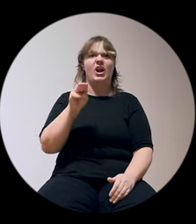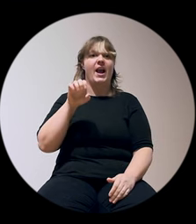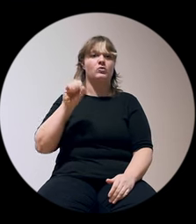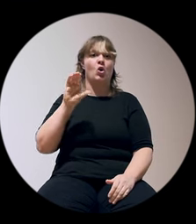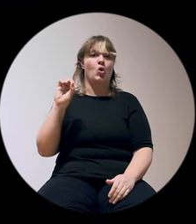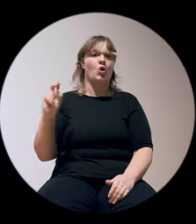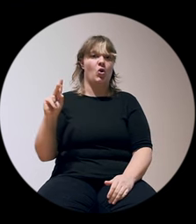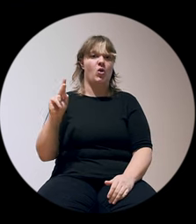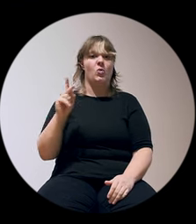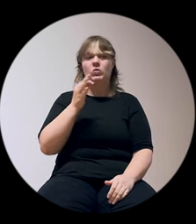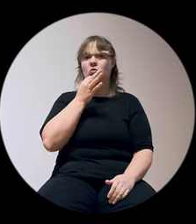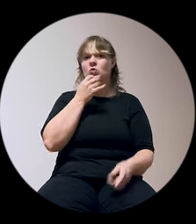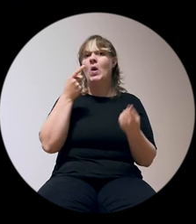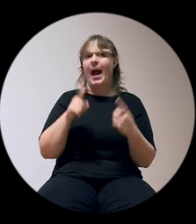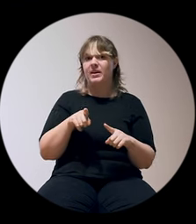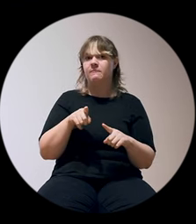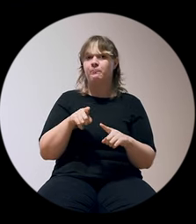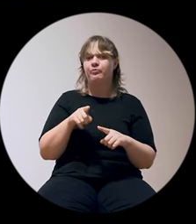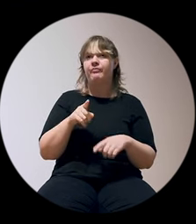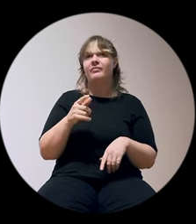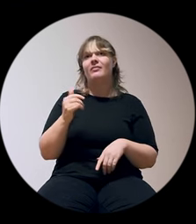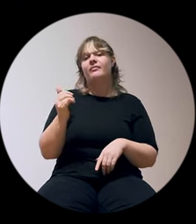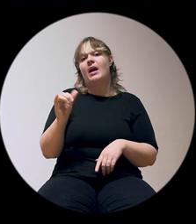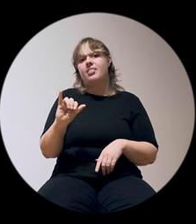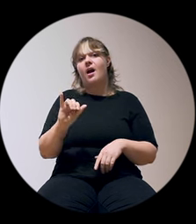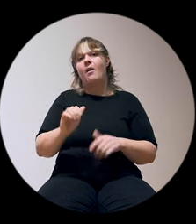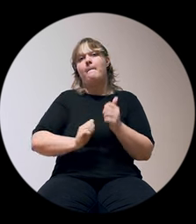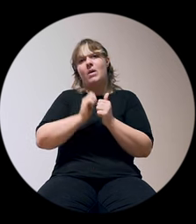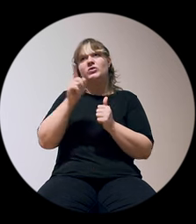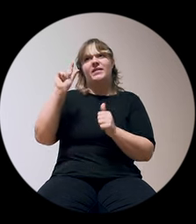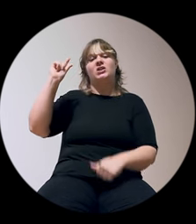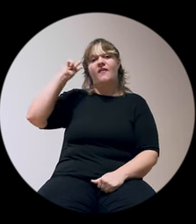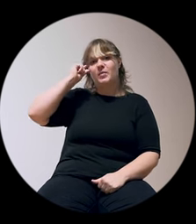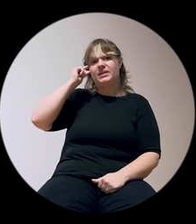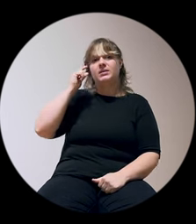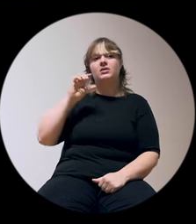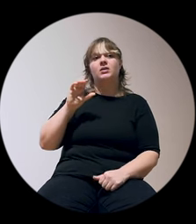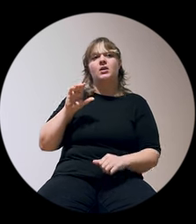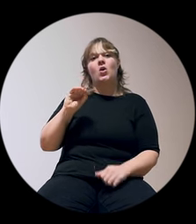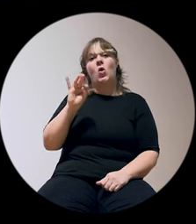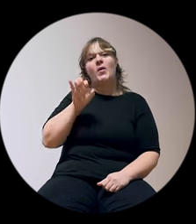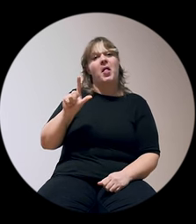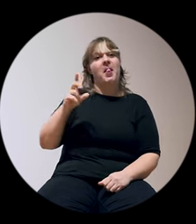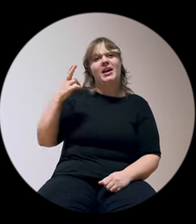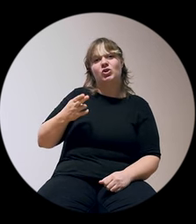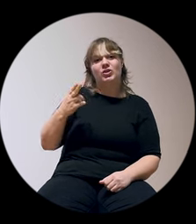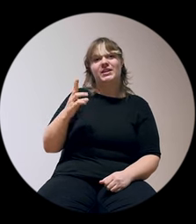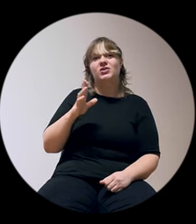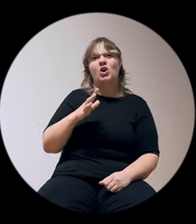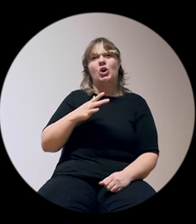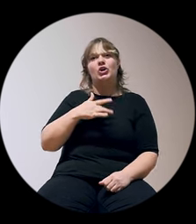to take place. And like most of these governments, any colonial histories are